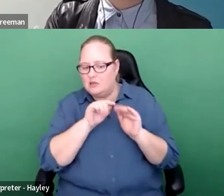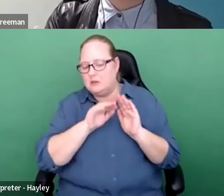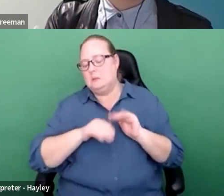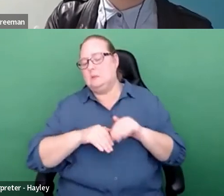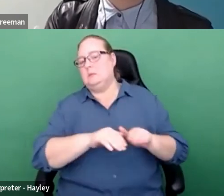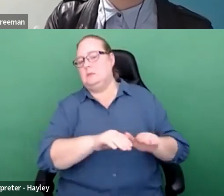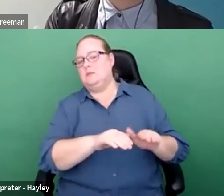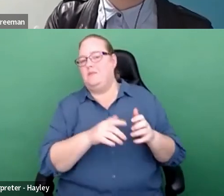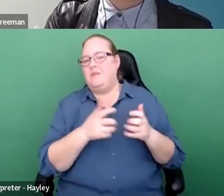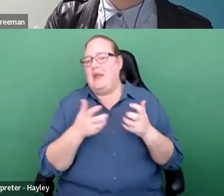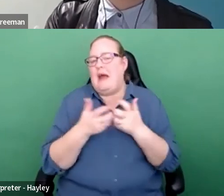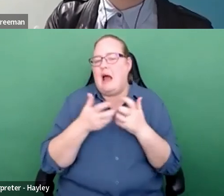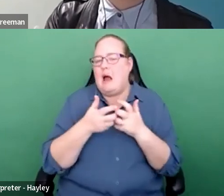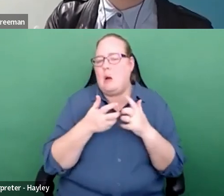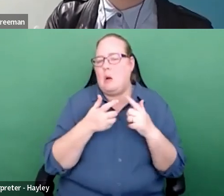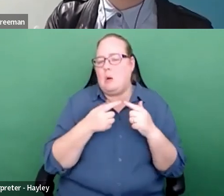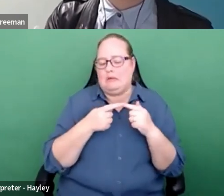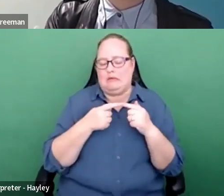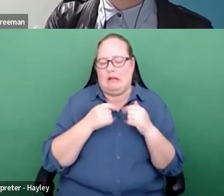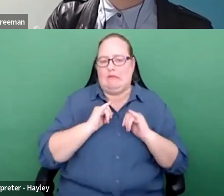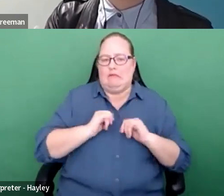on that. Thank you.